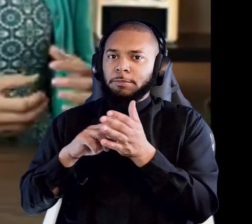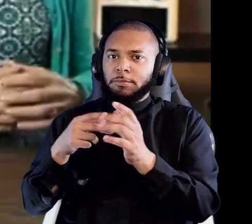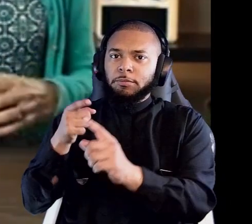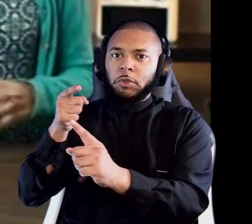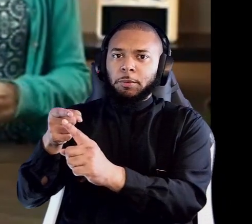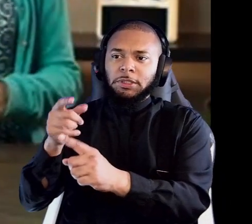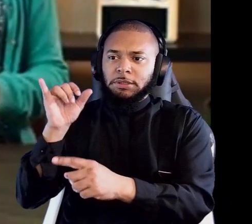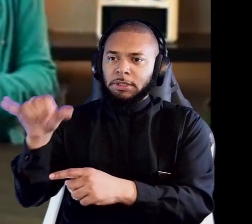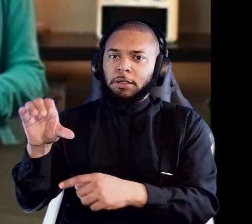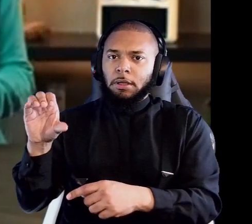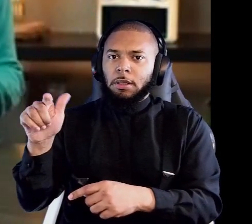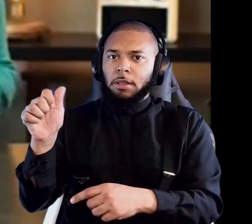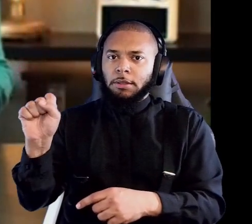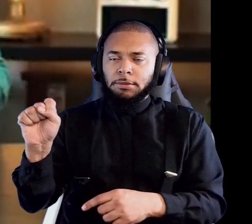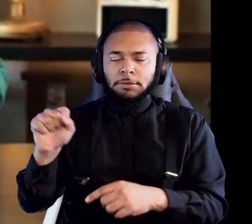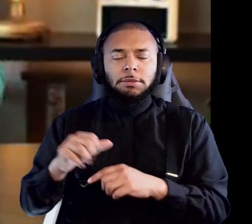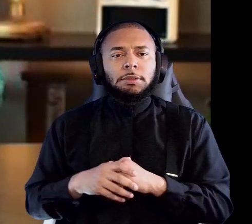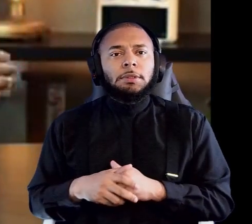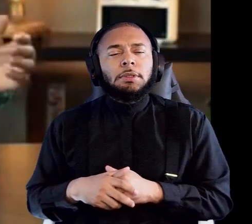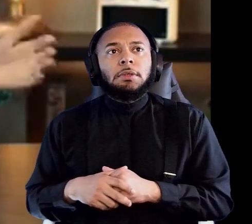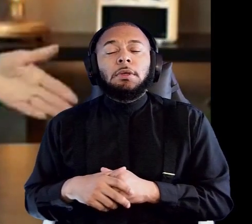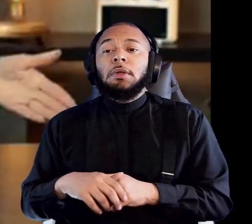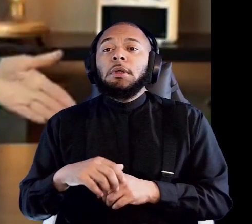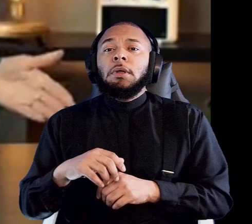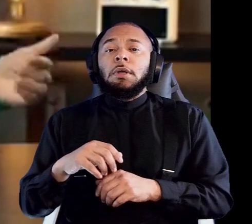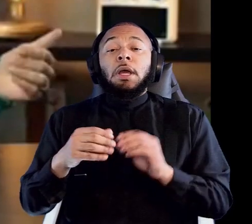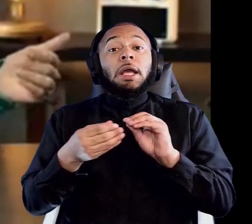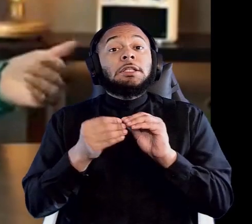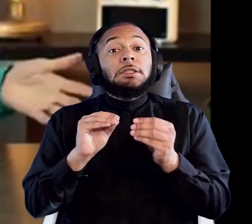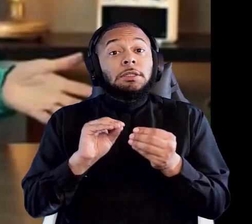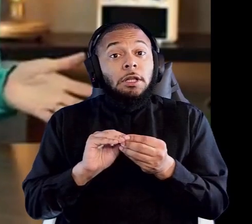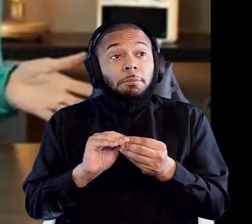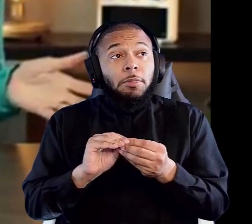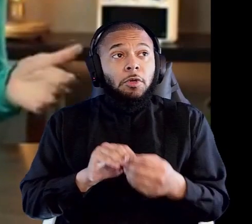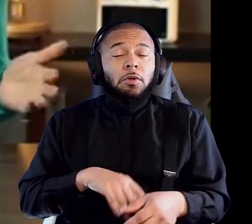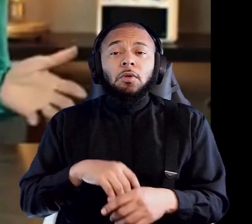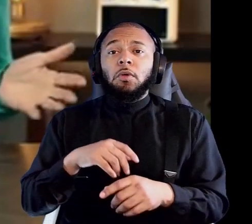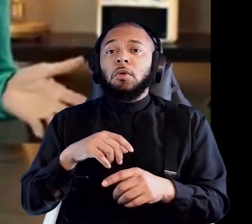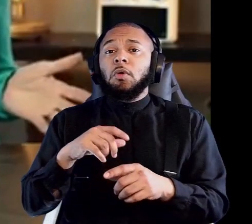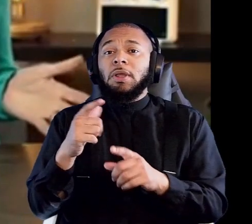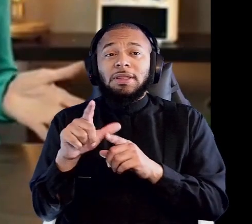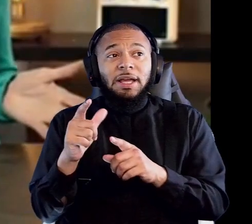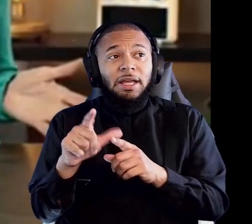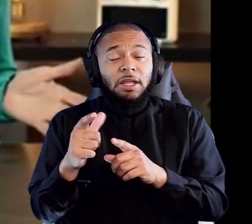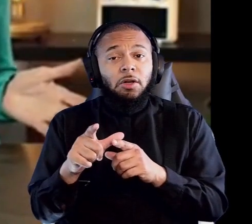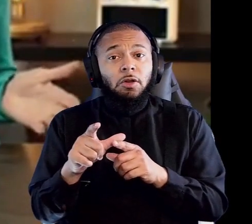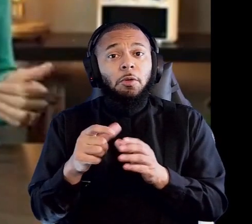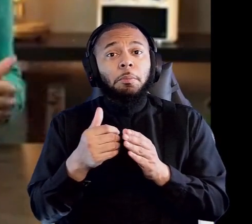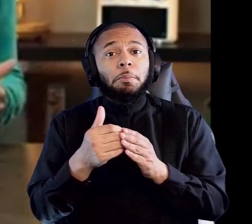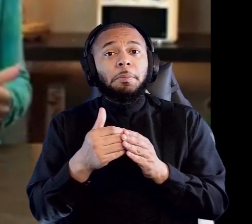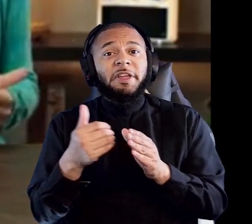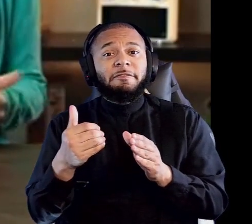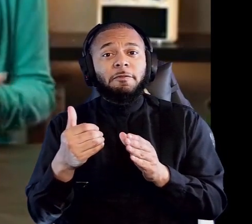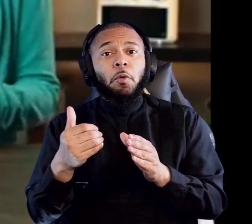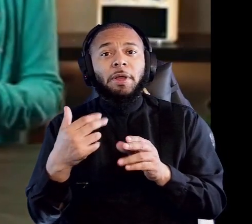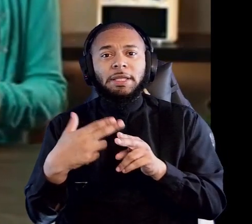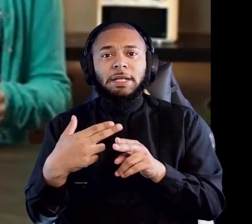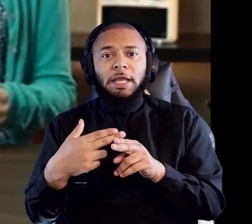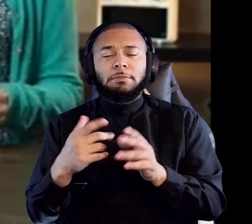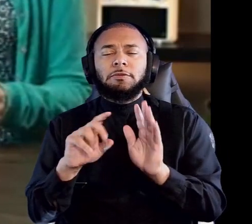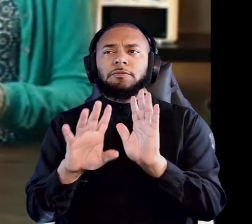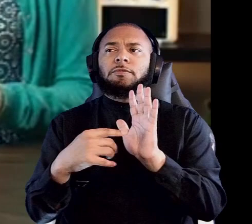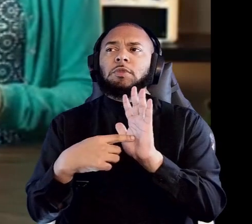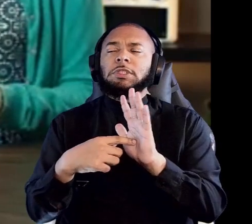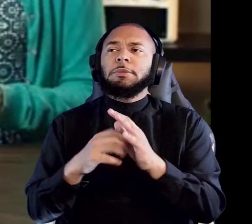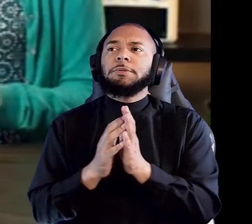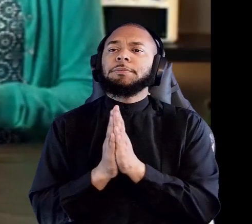class. Another rule is you can't have a number or a letter before the variable name. So I couldn't, for